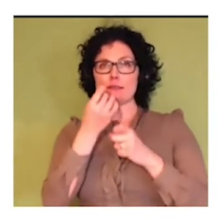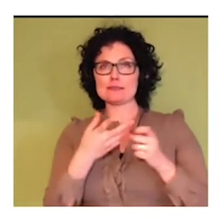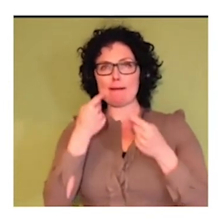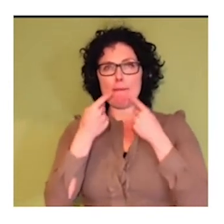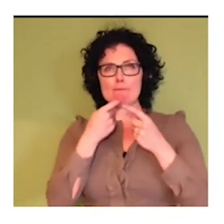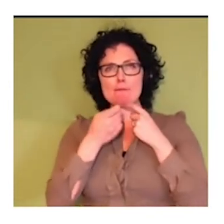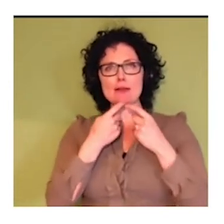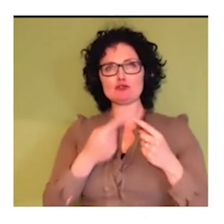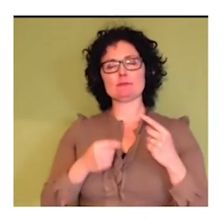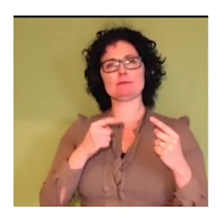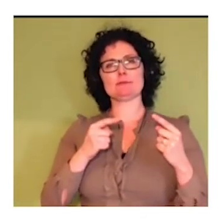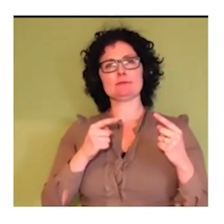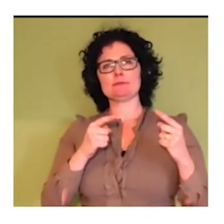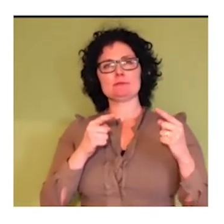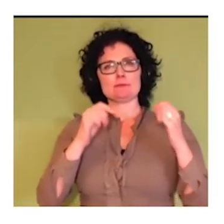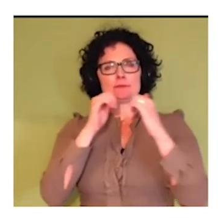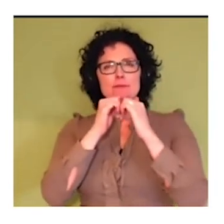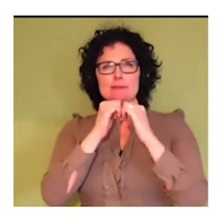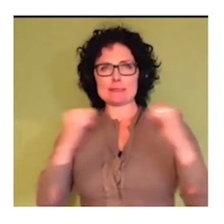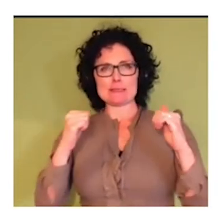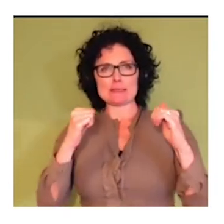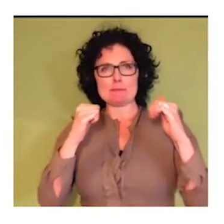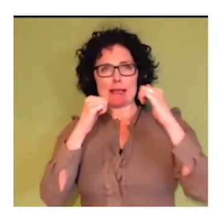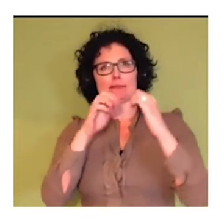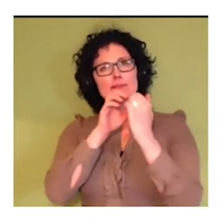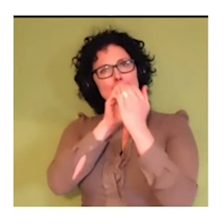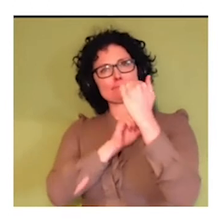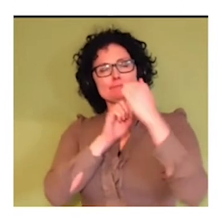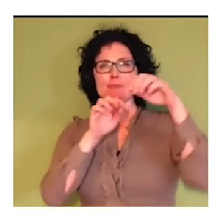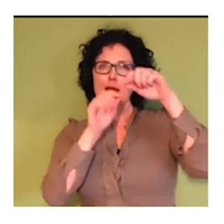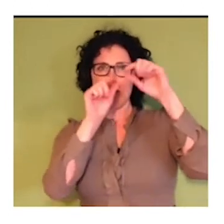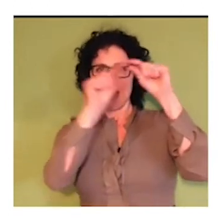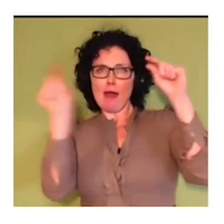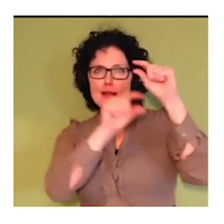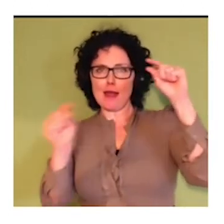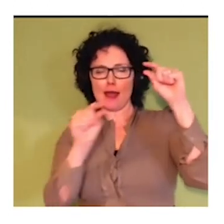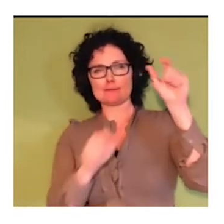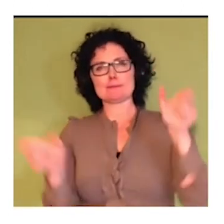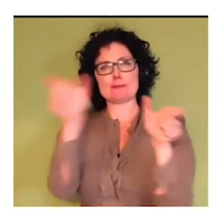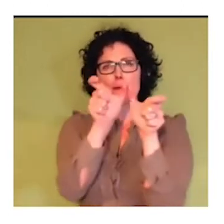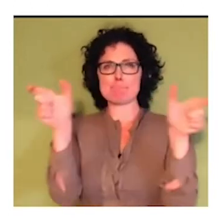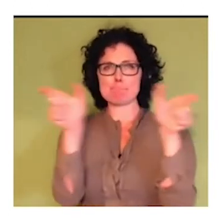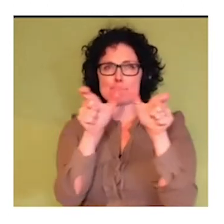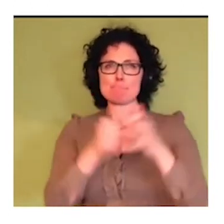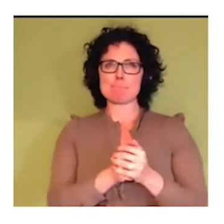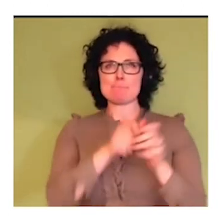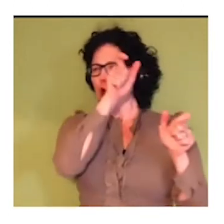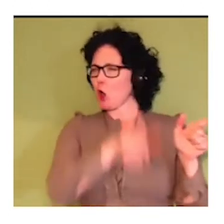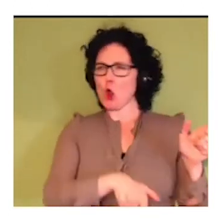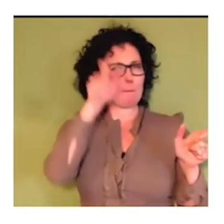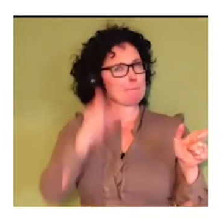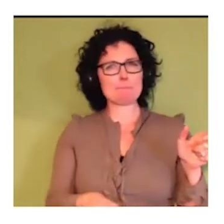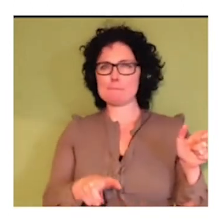information, ideally not split onto two lines wherever possible. Columns avoided or reduced